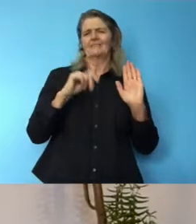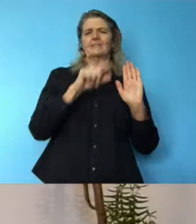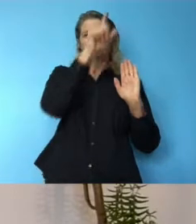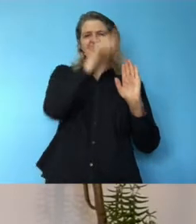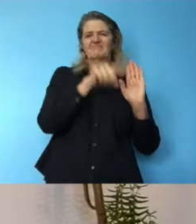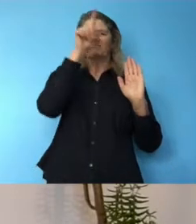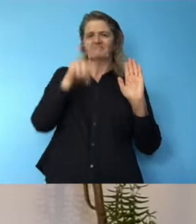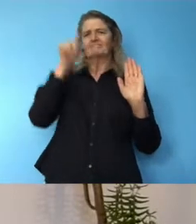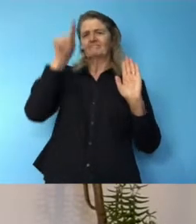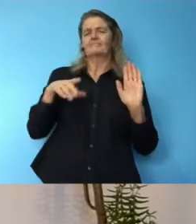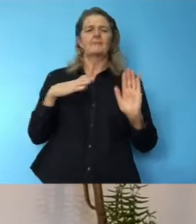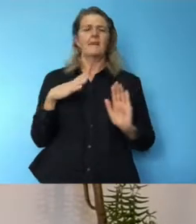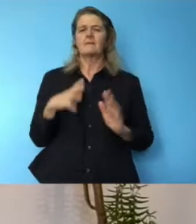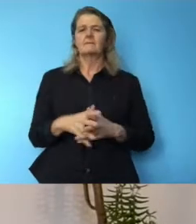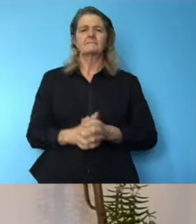And then